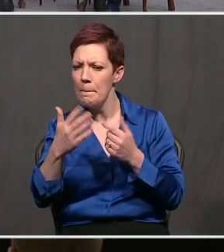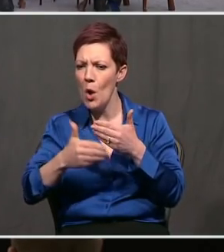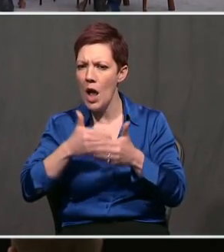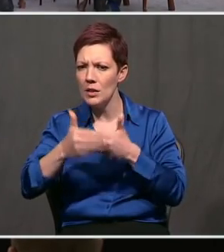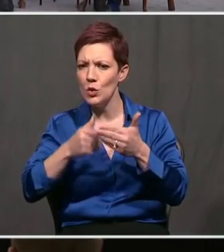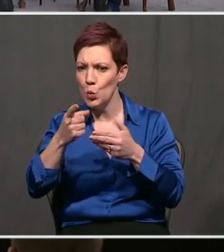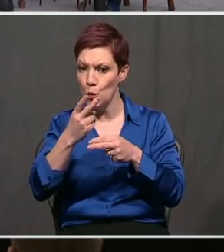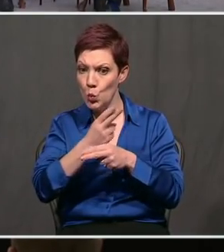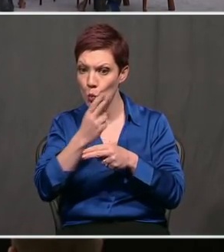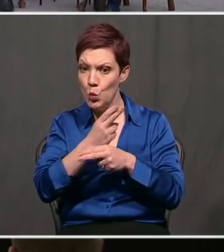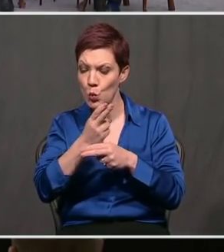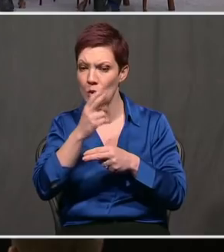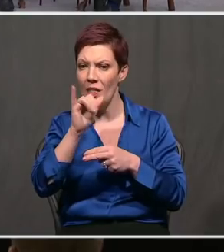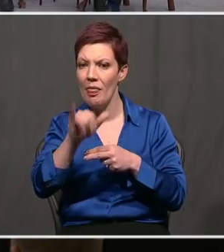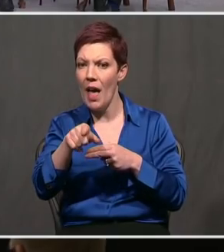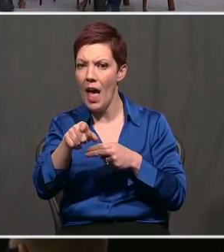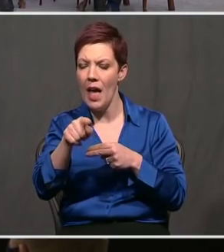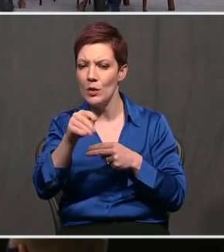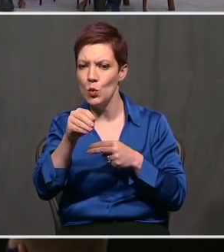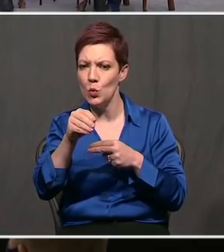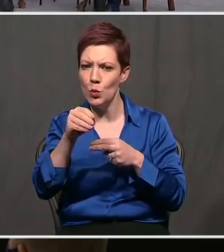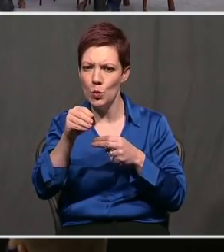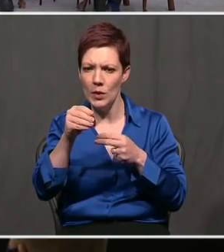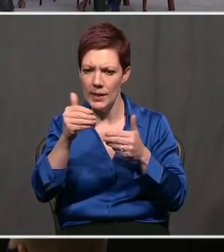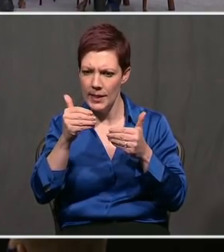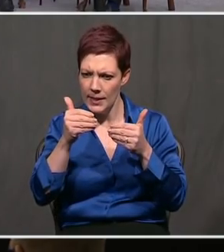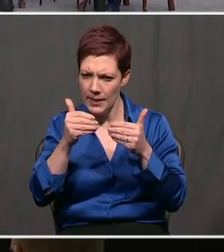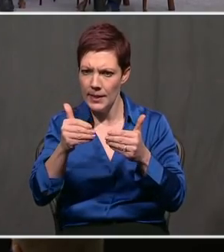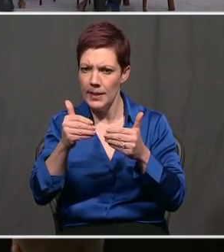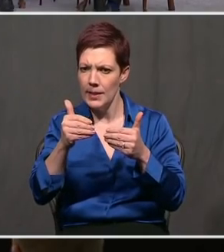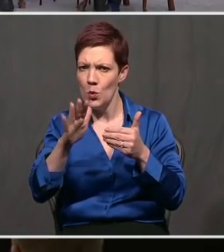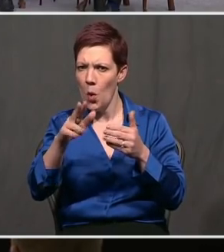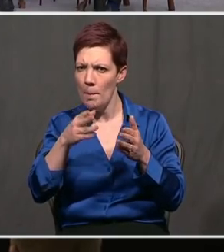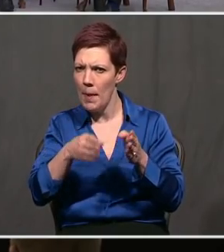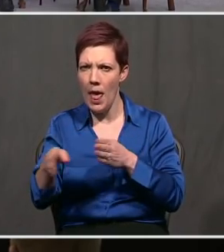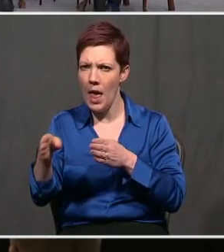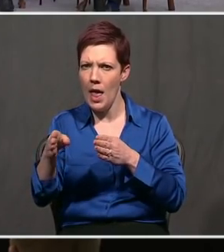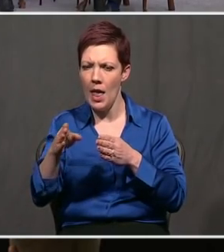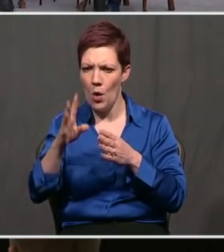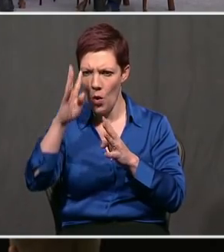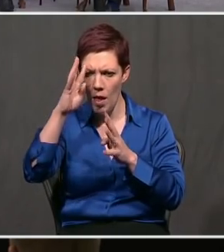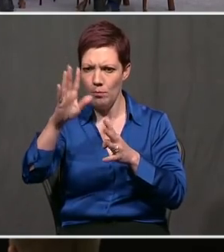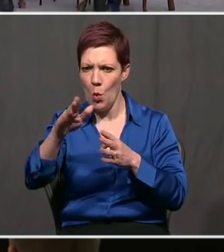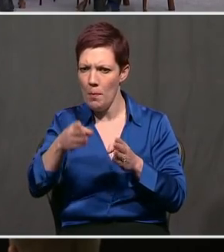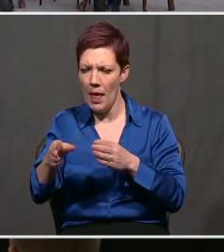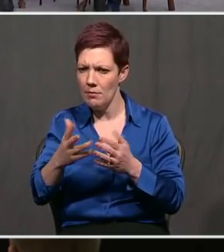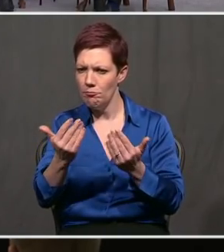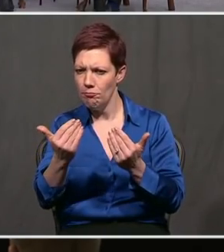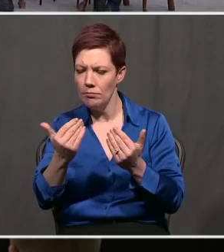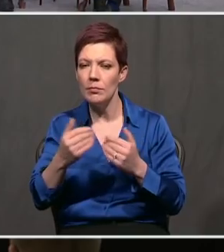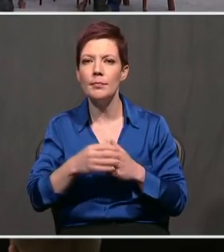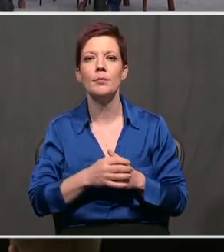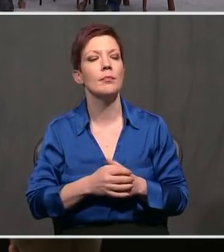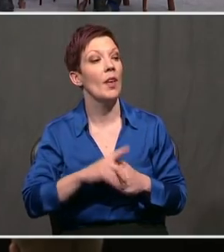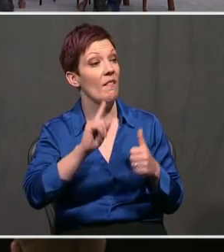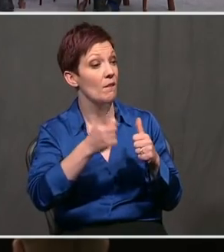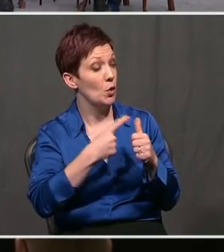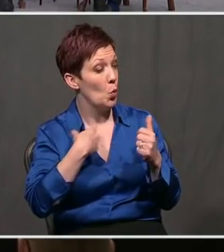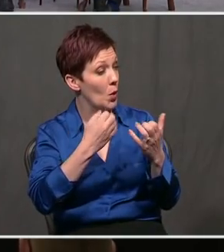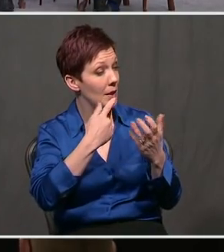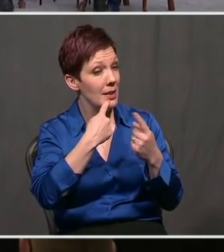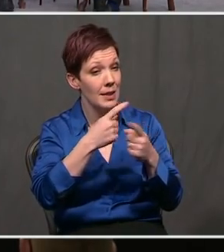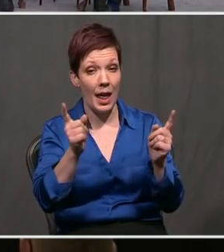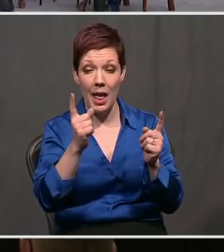with your plan? And I'll turn to the other governors real quick just to get any insight there. Sure. Well, first, thanks to you and thanks to everybody in the